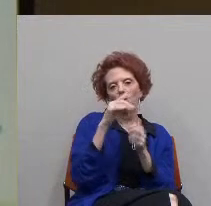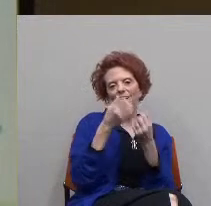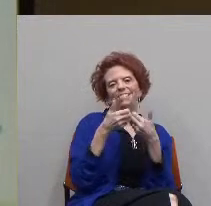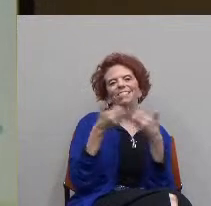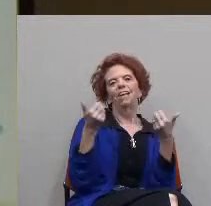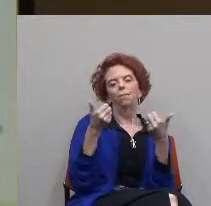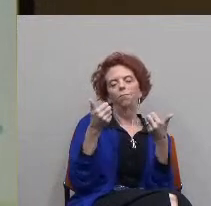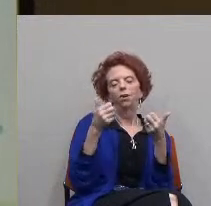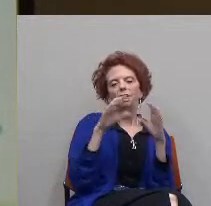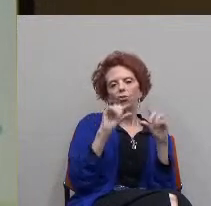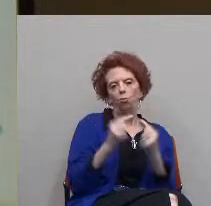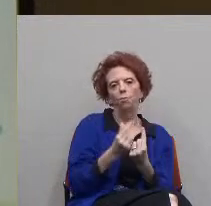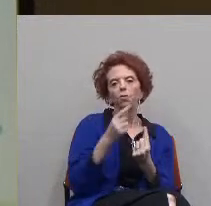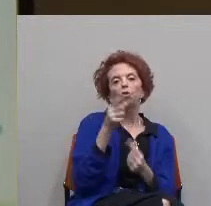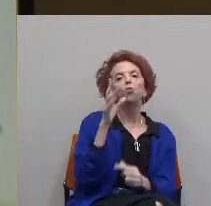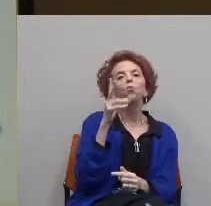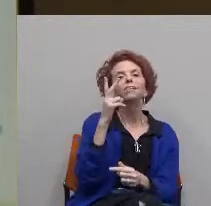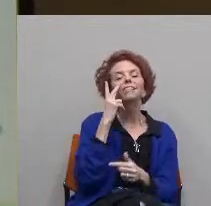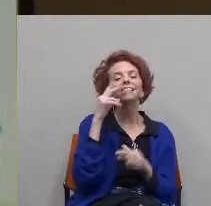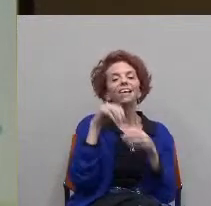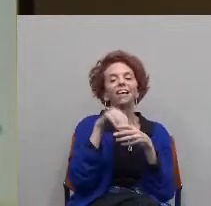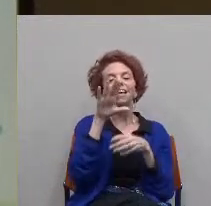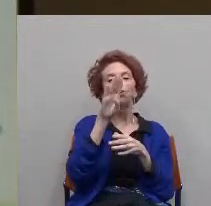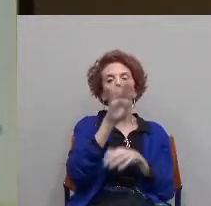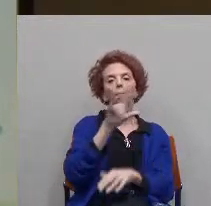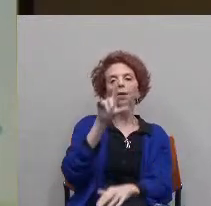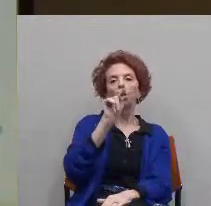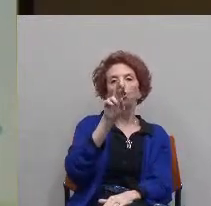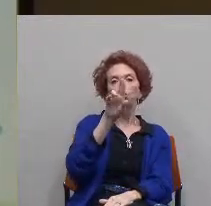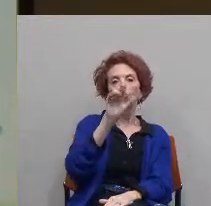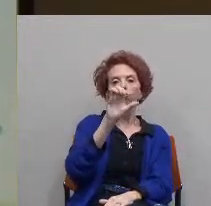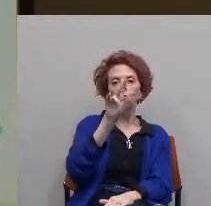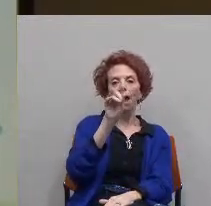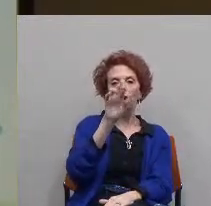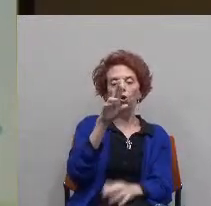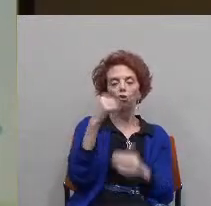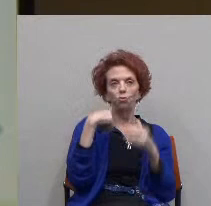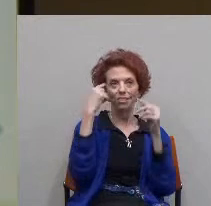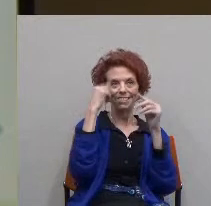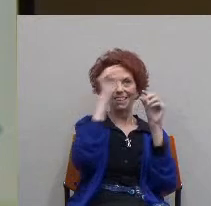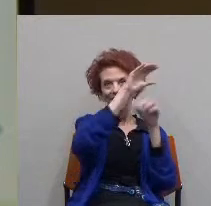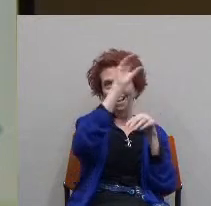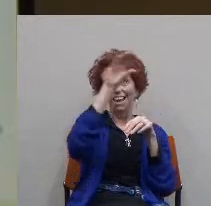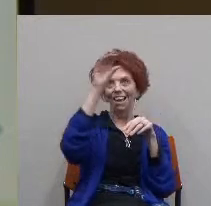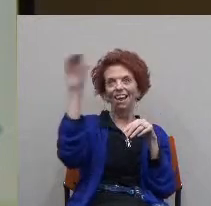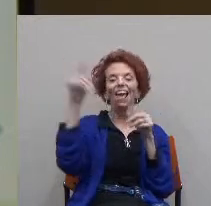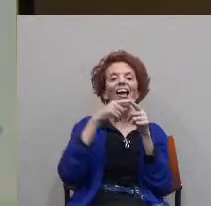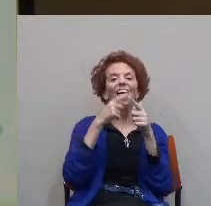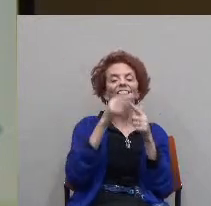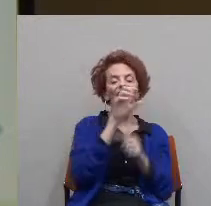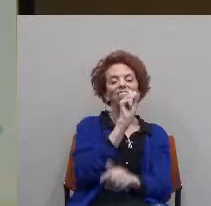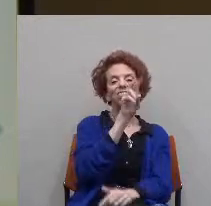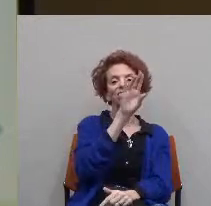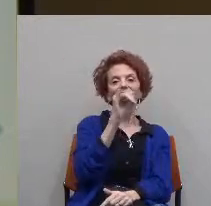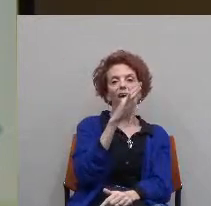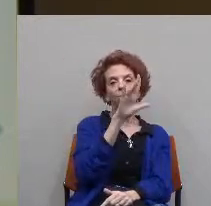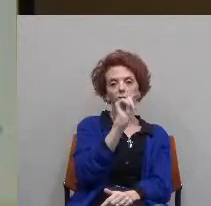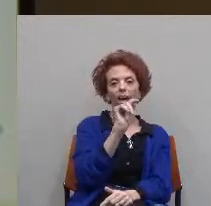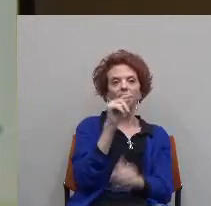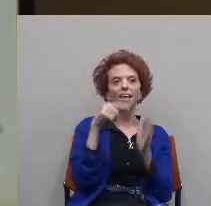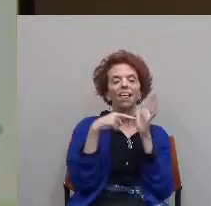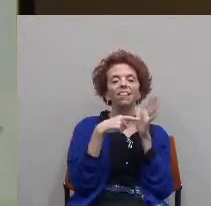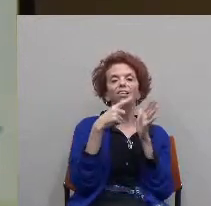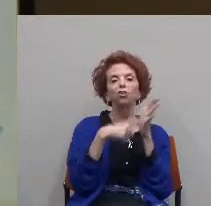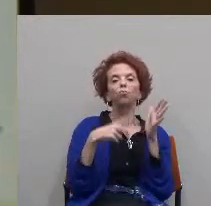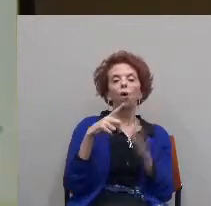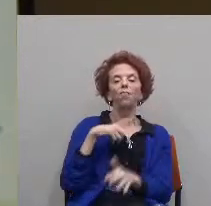category. You'll see in your bill tracker, you have the main category headings, and then you have the subject. This is what